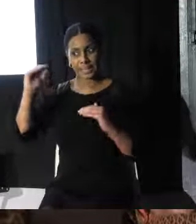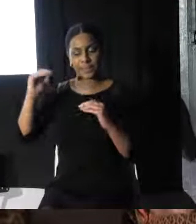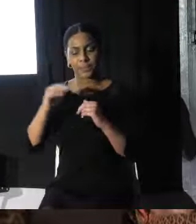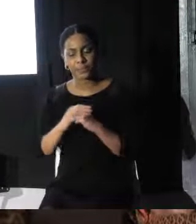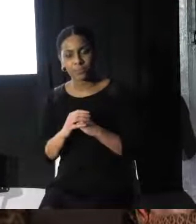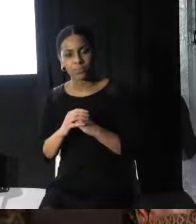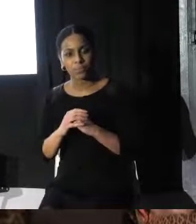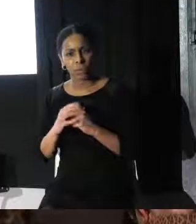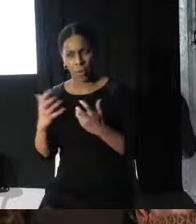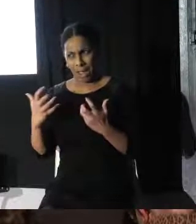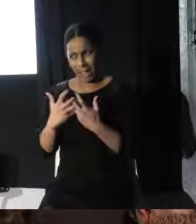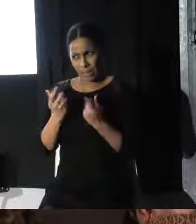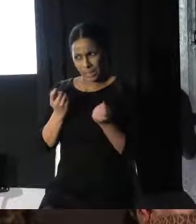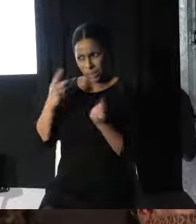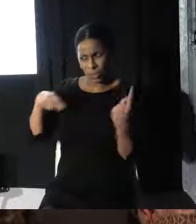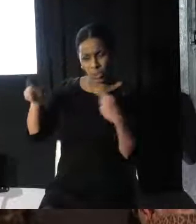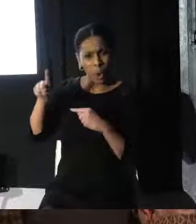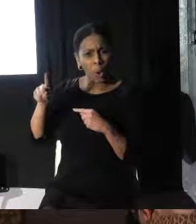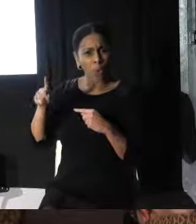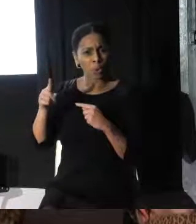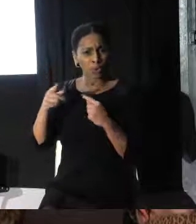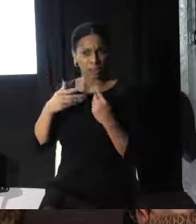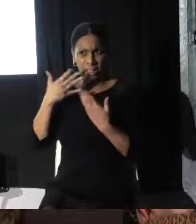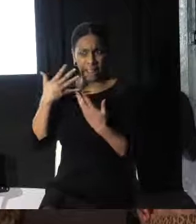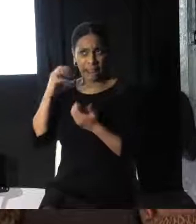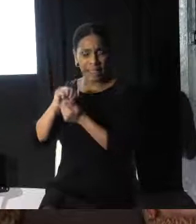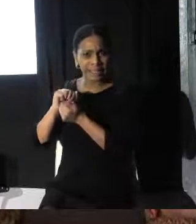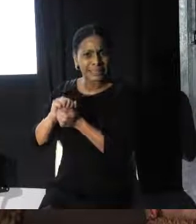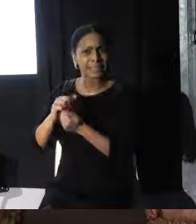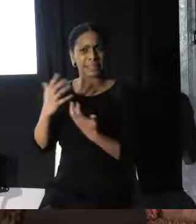against those, how to deal with those legacies, include